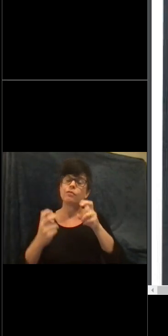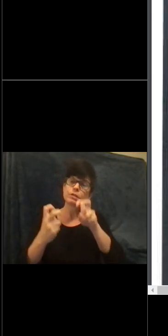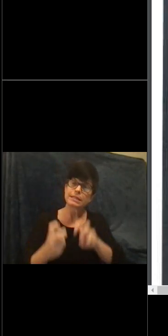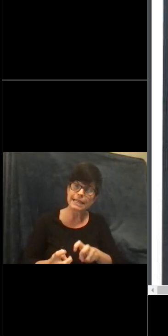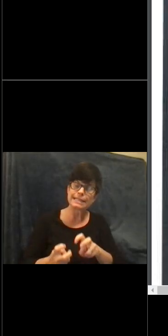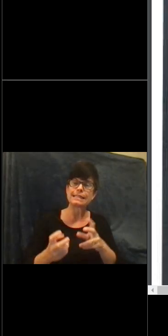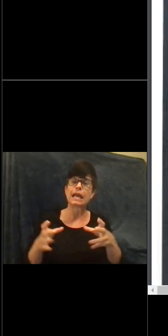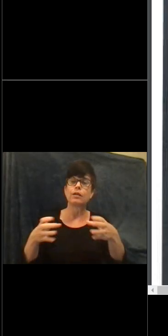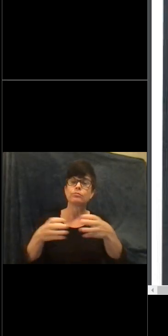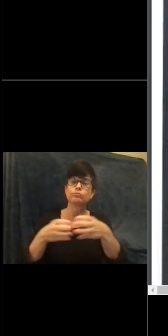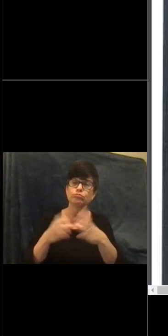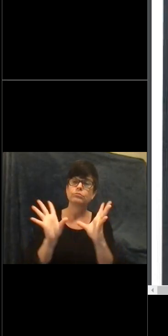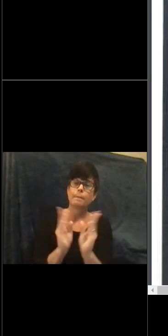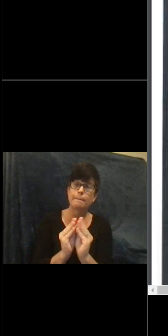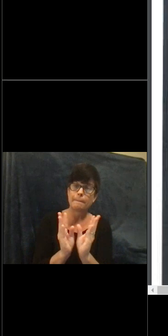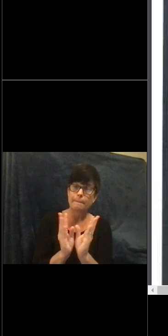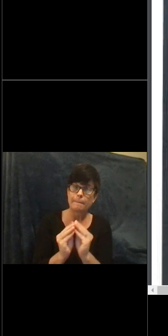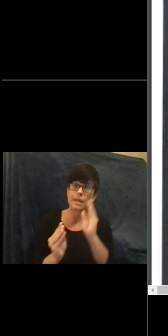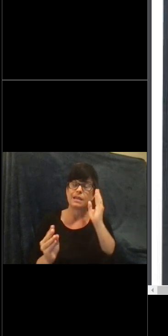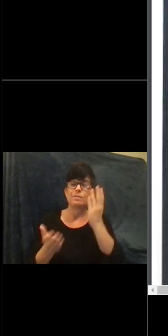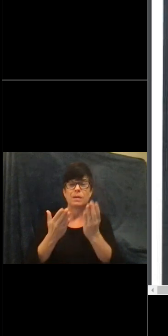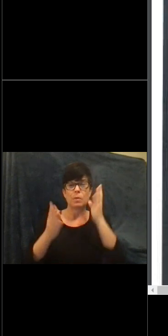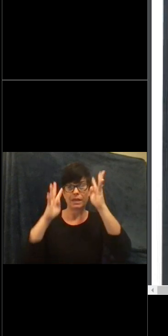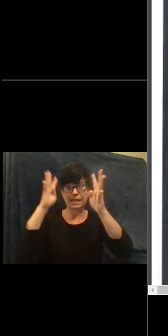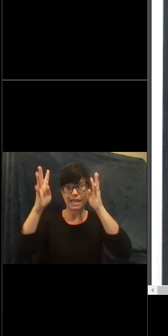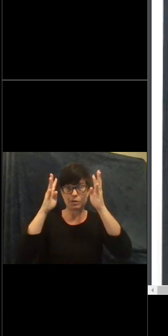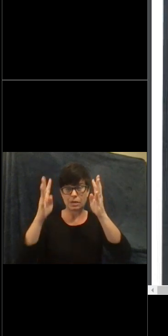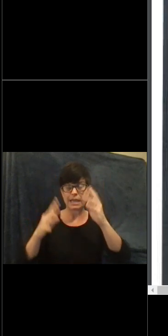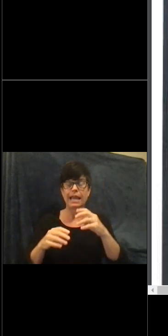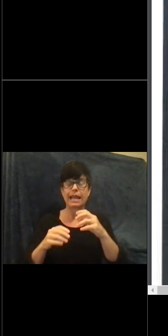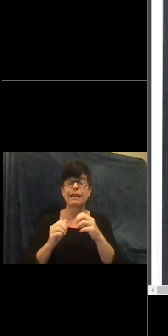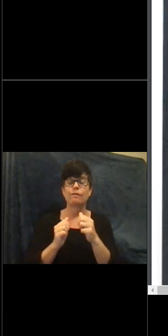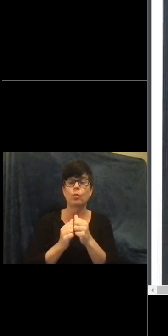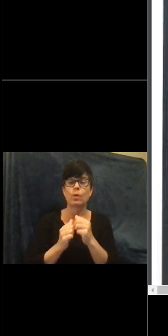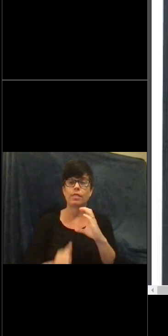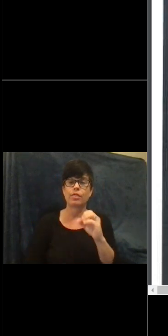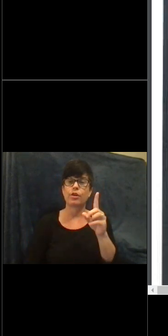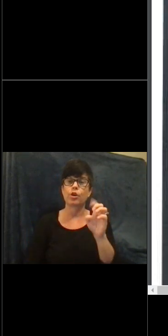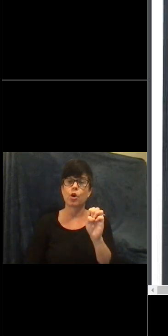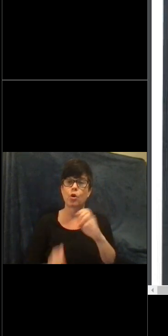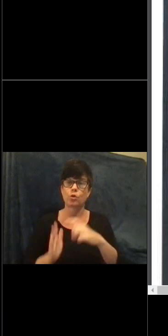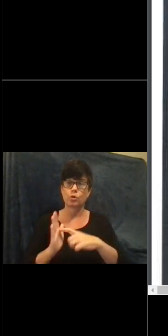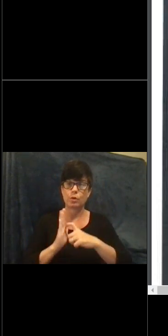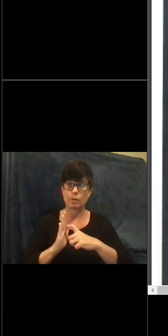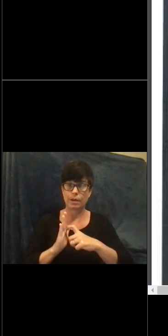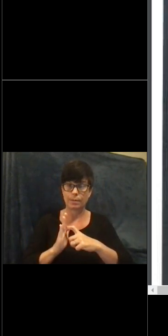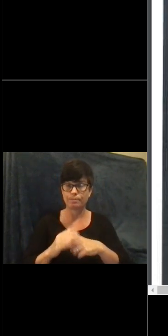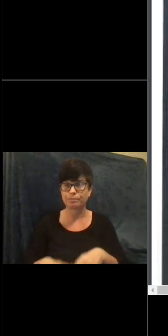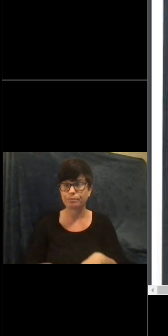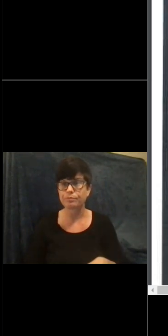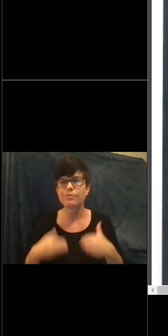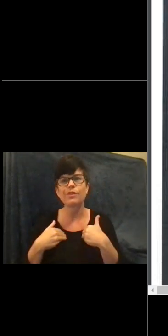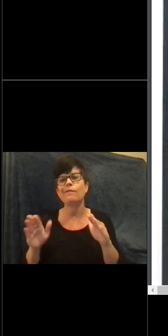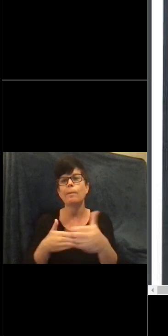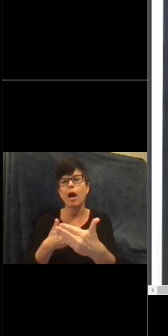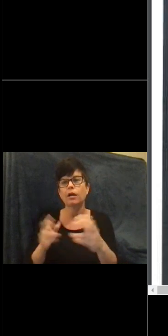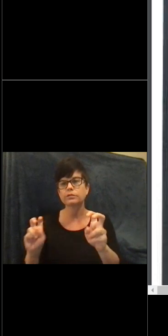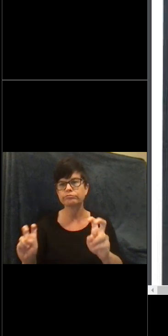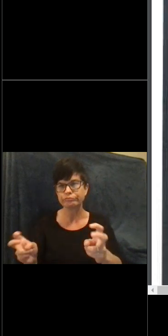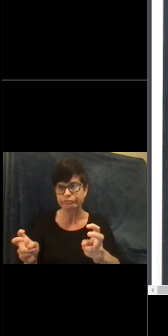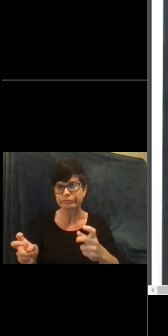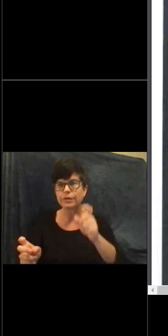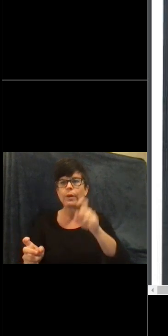creative collectively with the code requirements as well, because we have a box that we have to fit within, and we fit